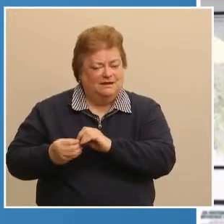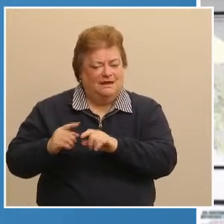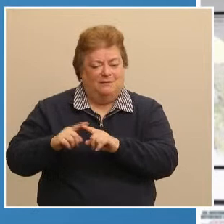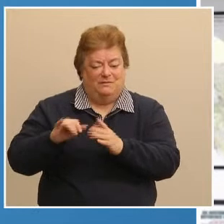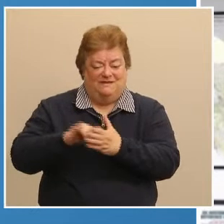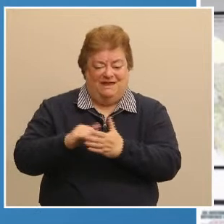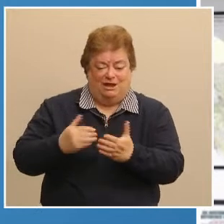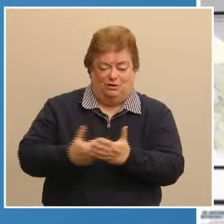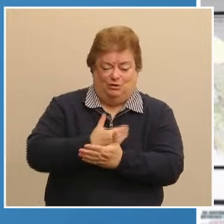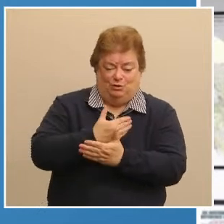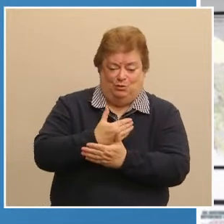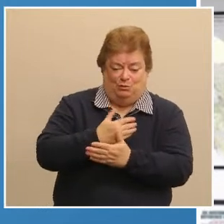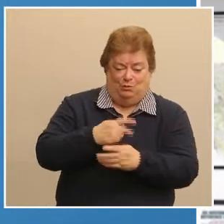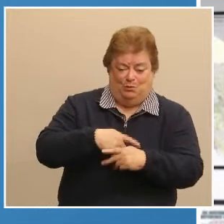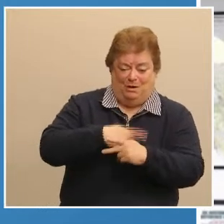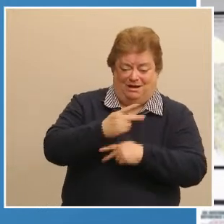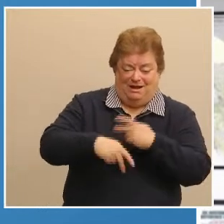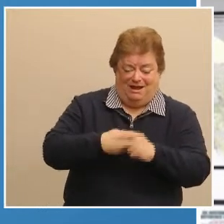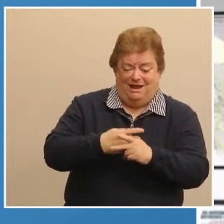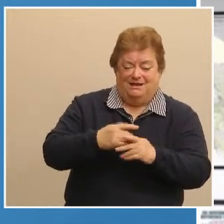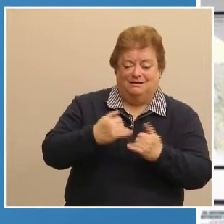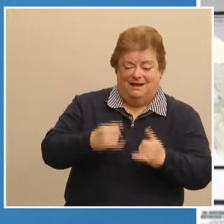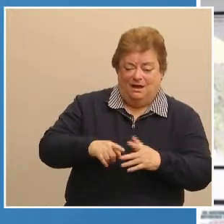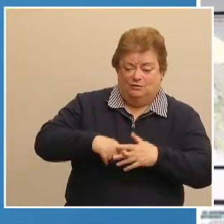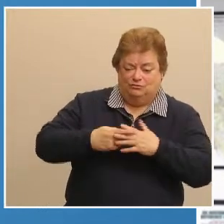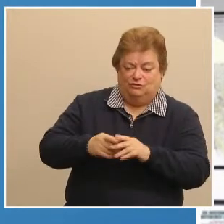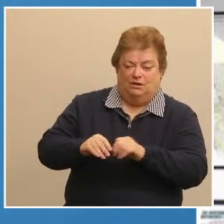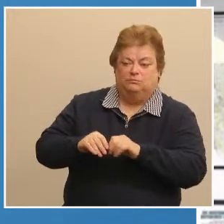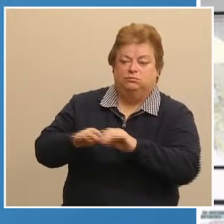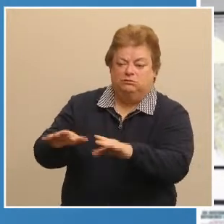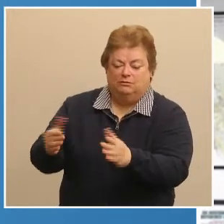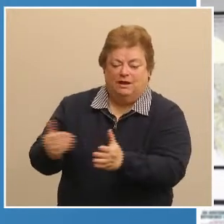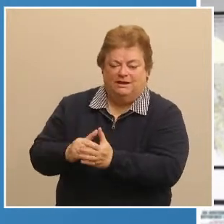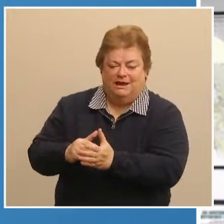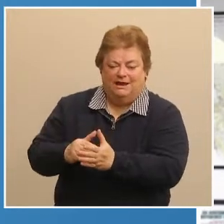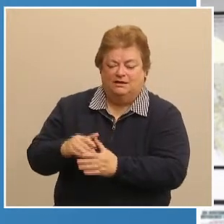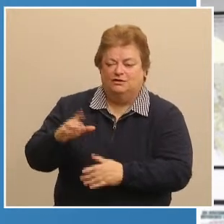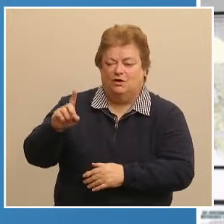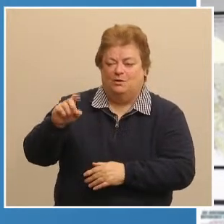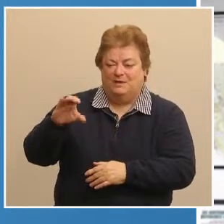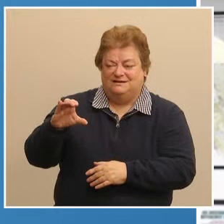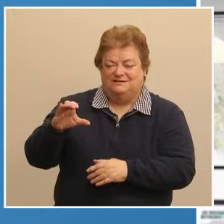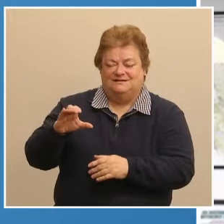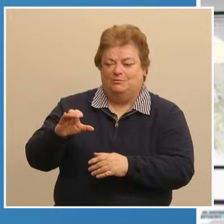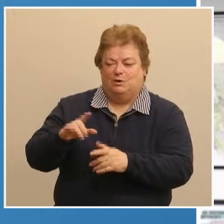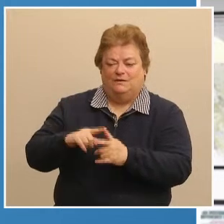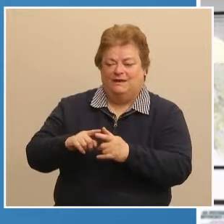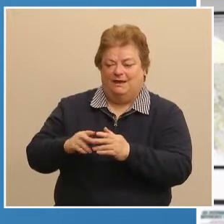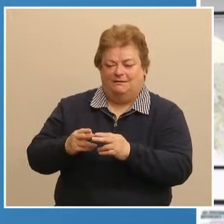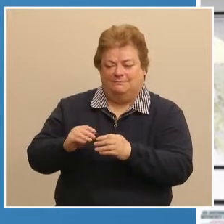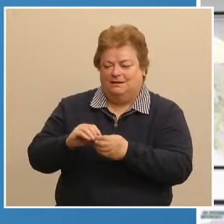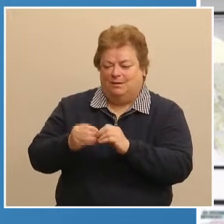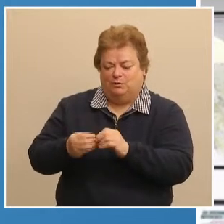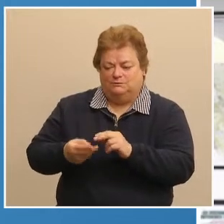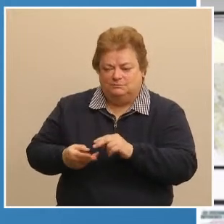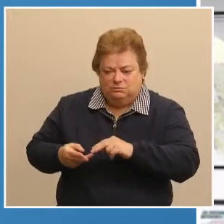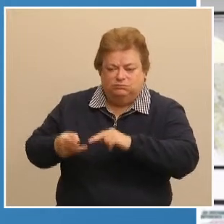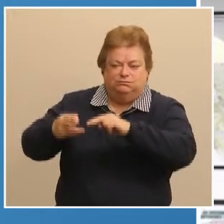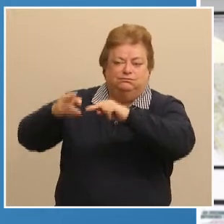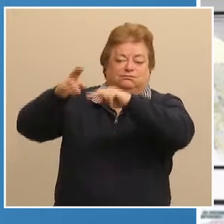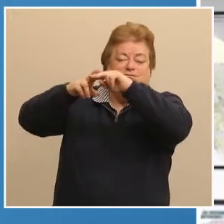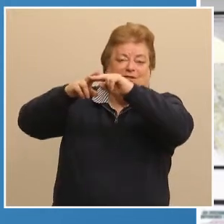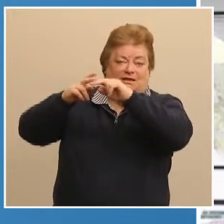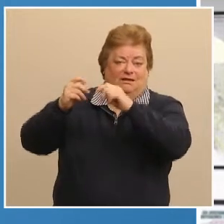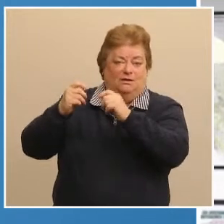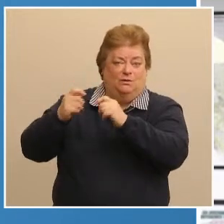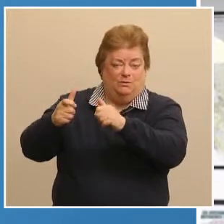new variant was starting to take off. And by December, they essentially did a U-turn and had a huge epidemic wave